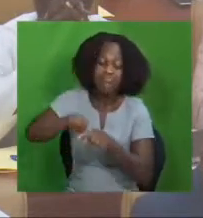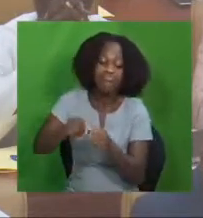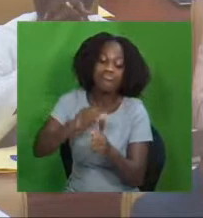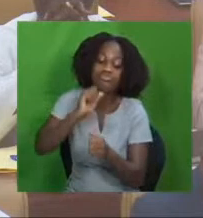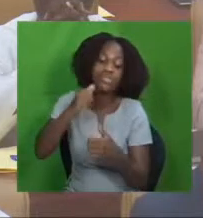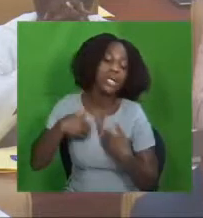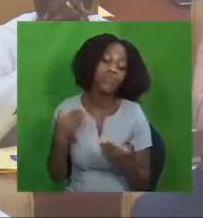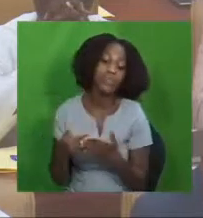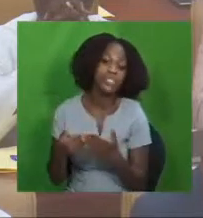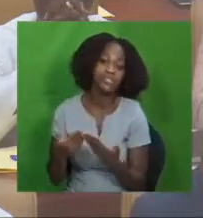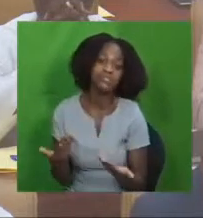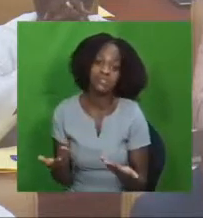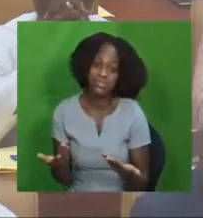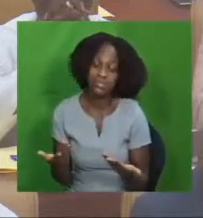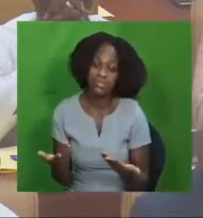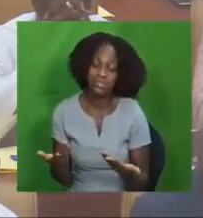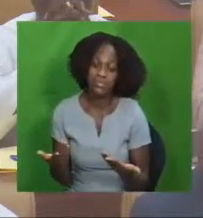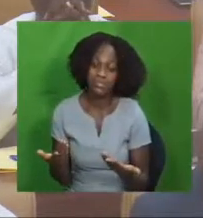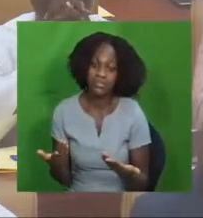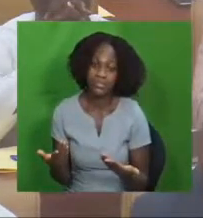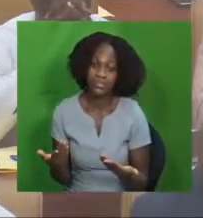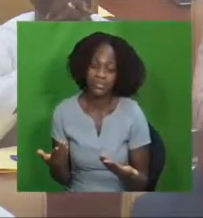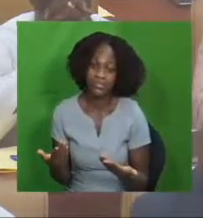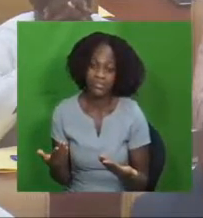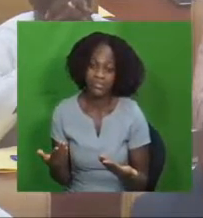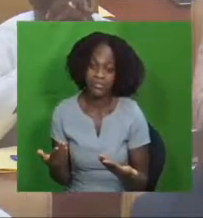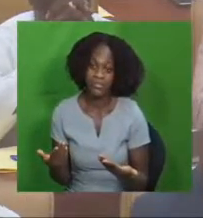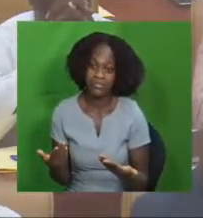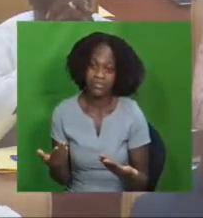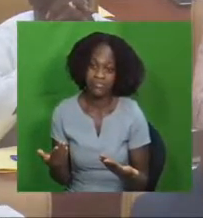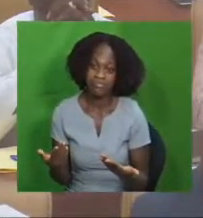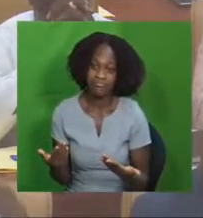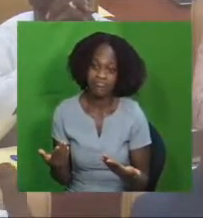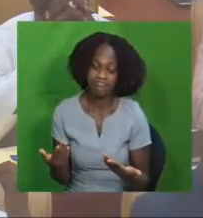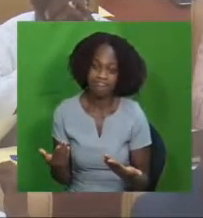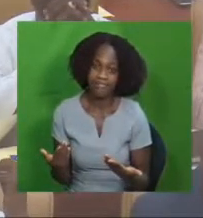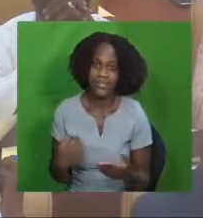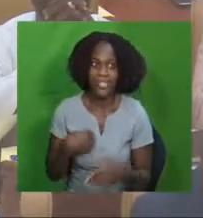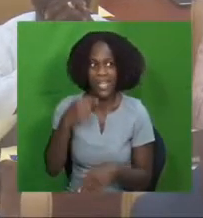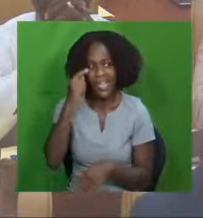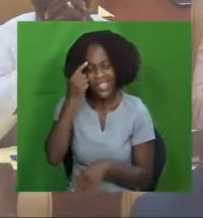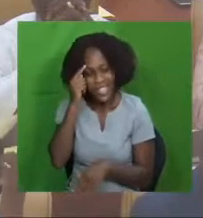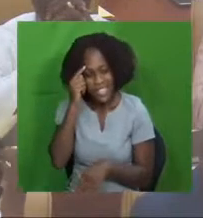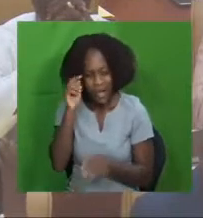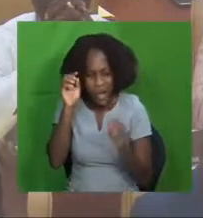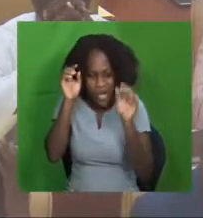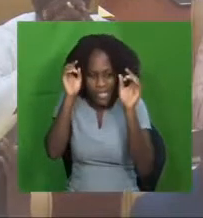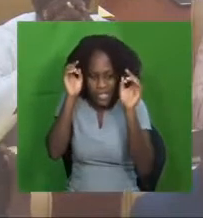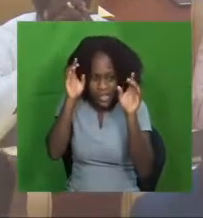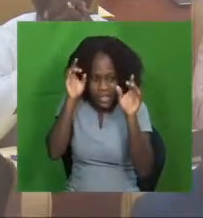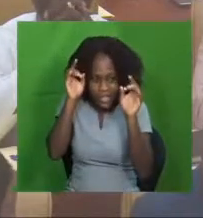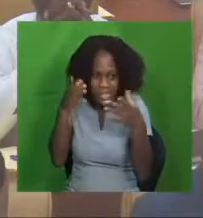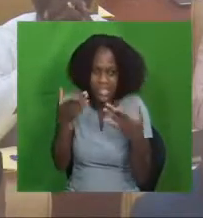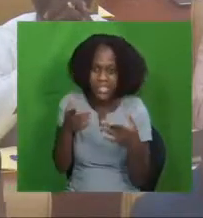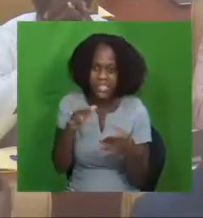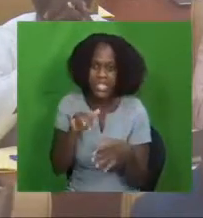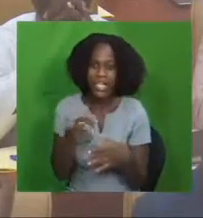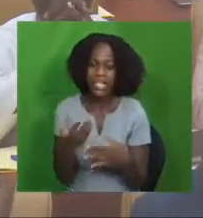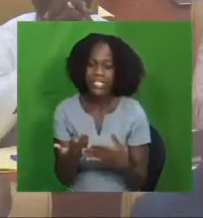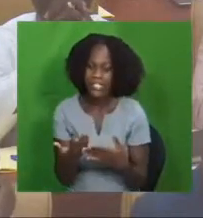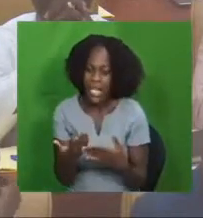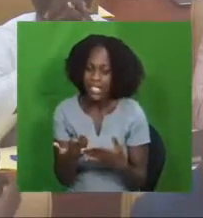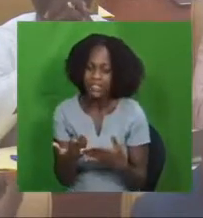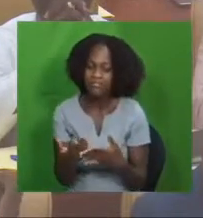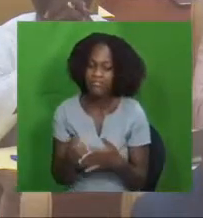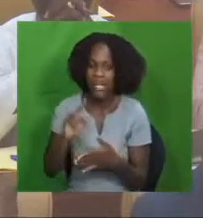And in fact, Mr. Speaker, rather than sounding at the risk of saying that you have been blackmailed through some of the comments of